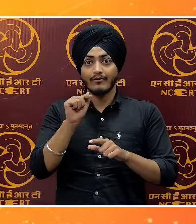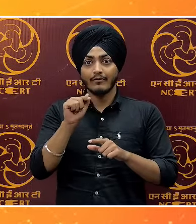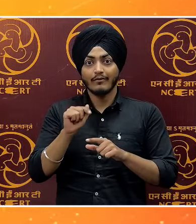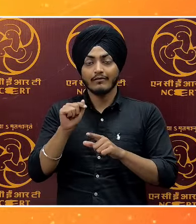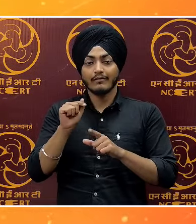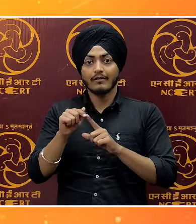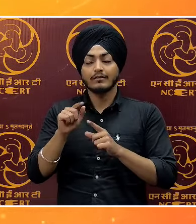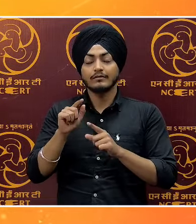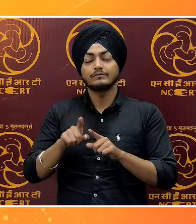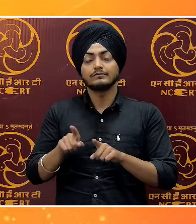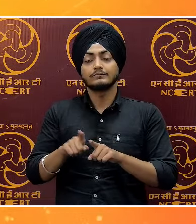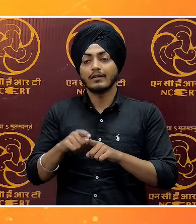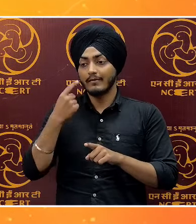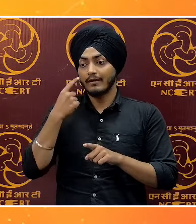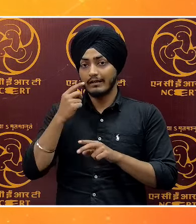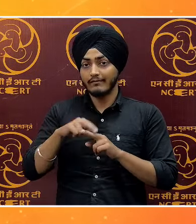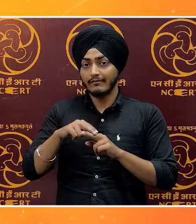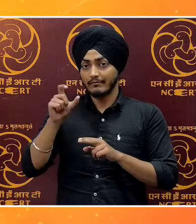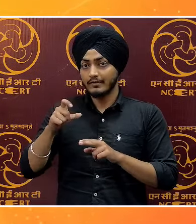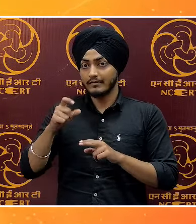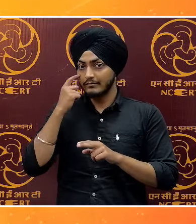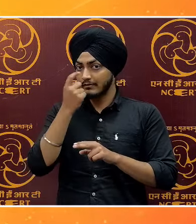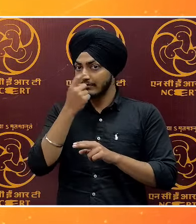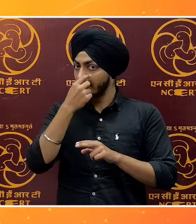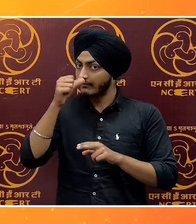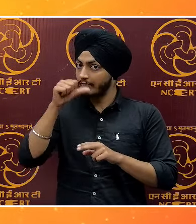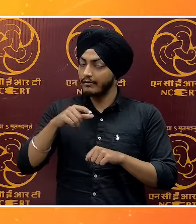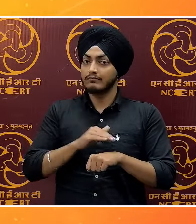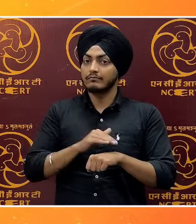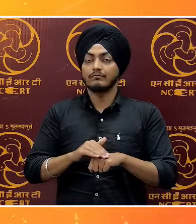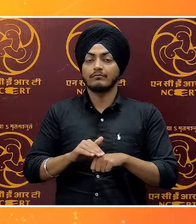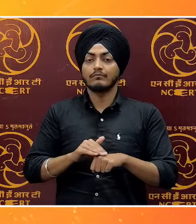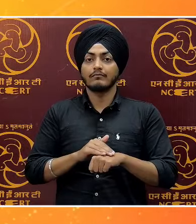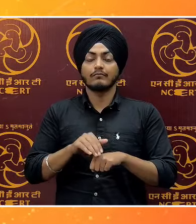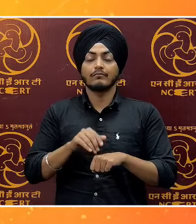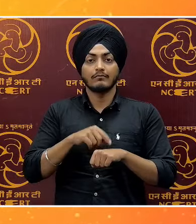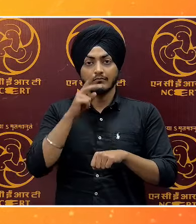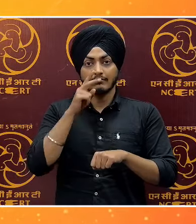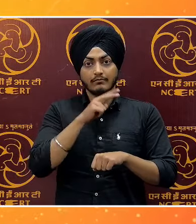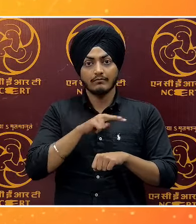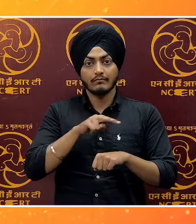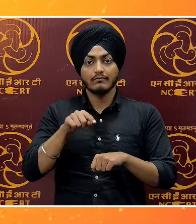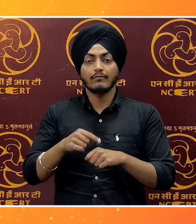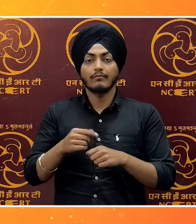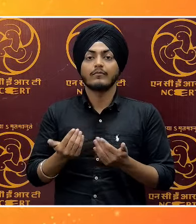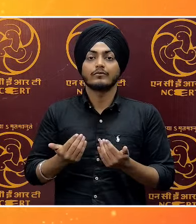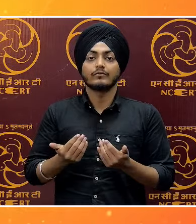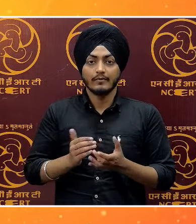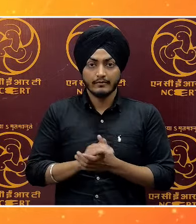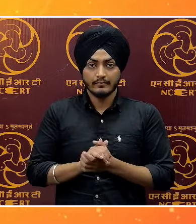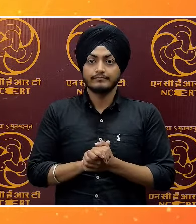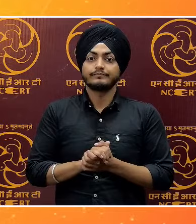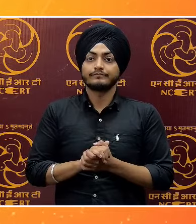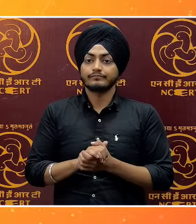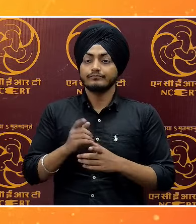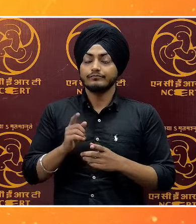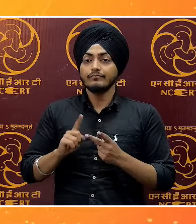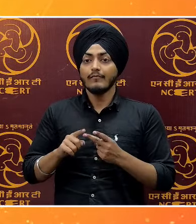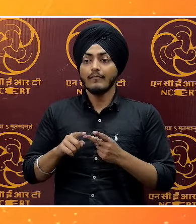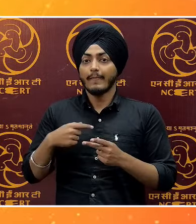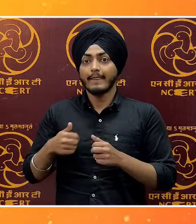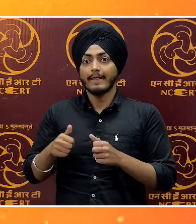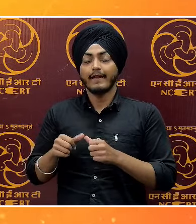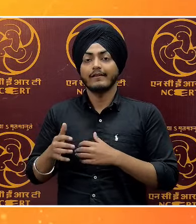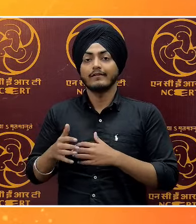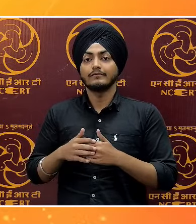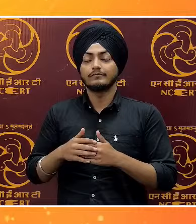so a child can feel it and read it easily. Wow. We will use this version again for an activity. Lovely.